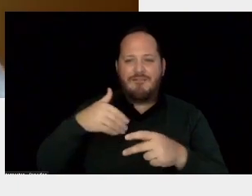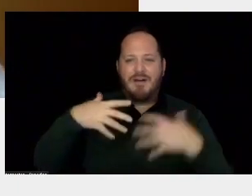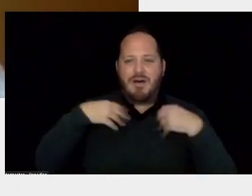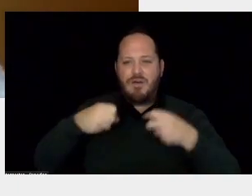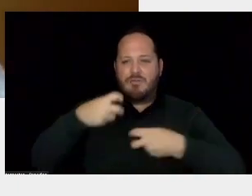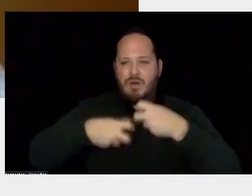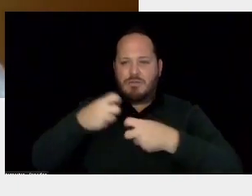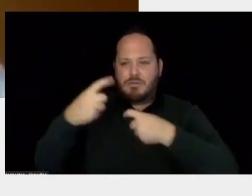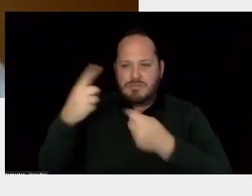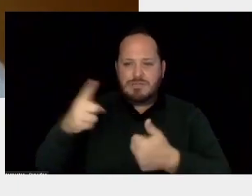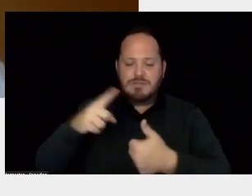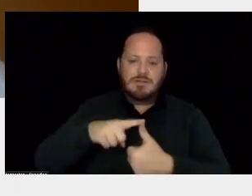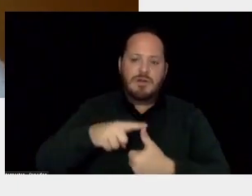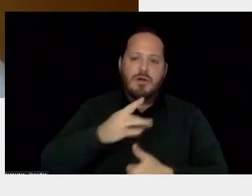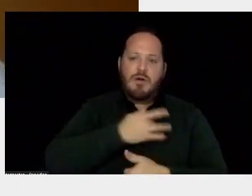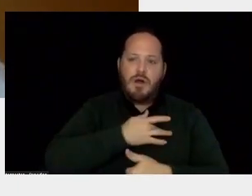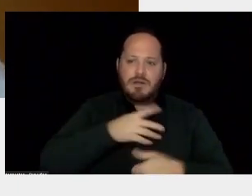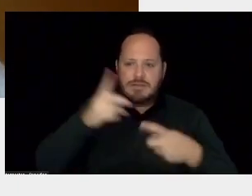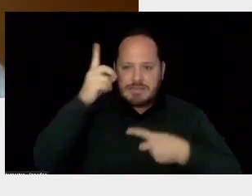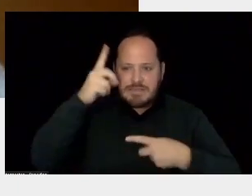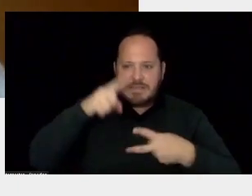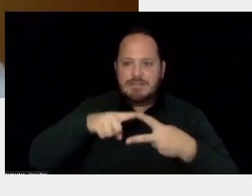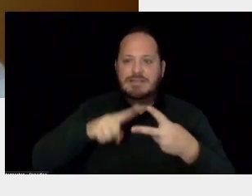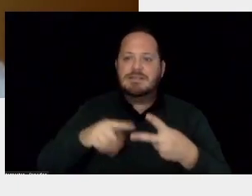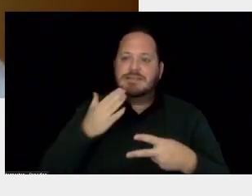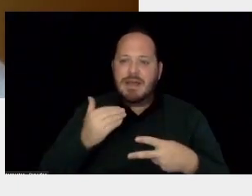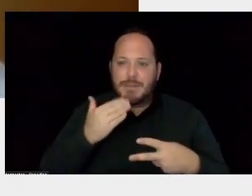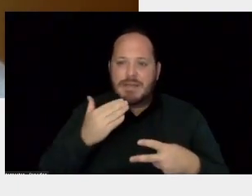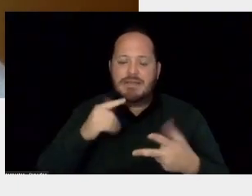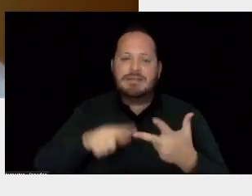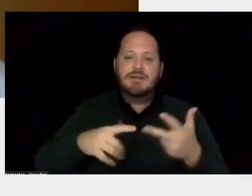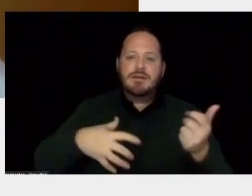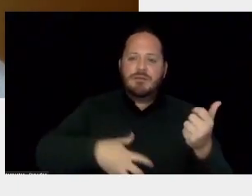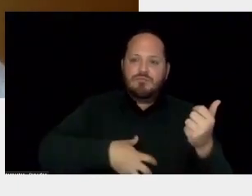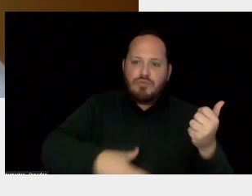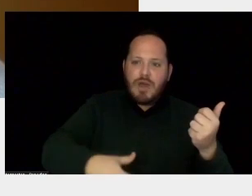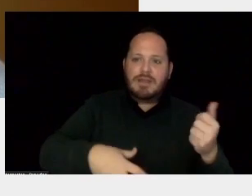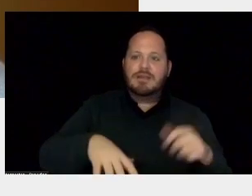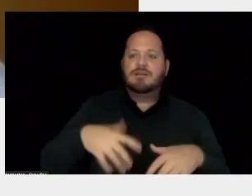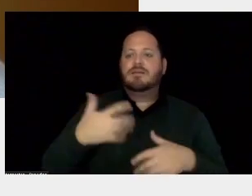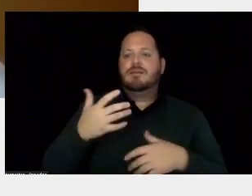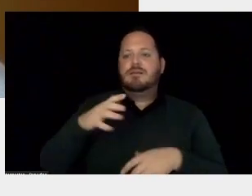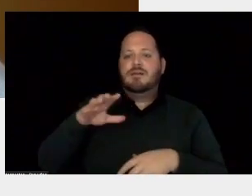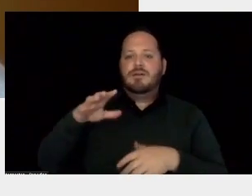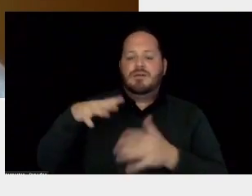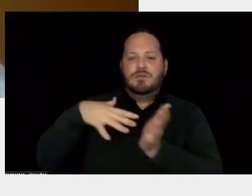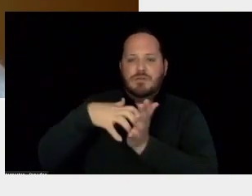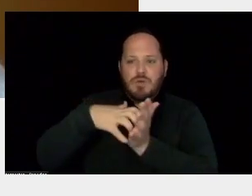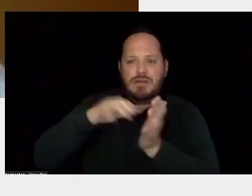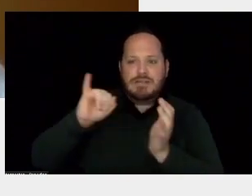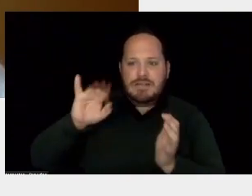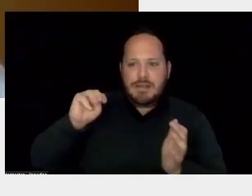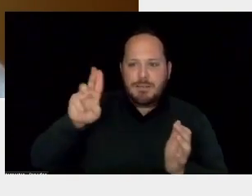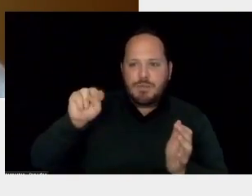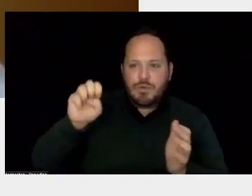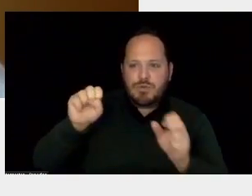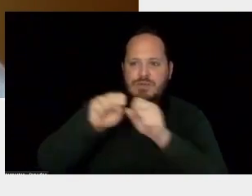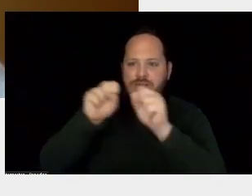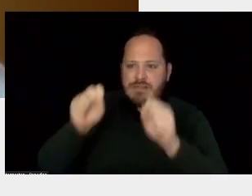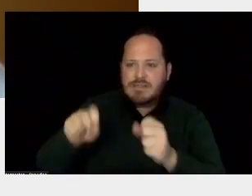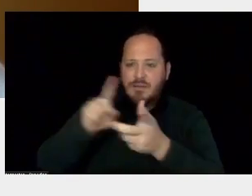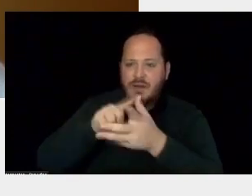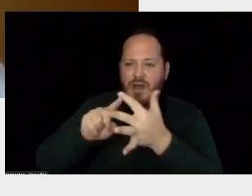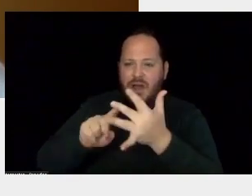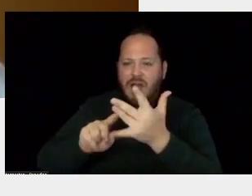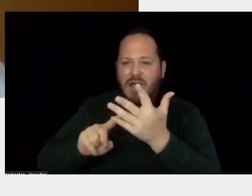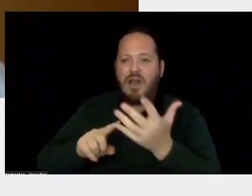being pregnant, having diabetes, having a suppressed immune system, please, please, you need to call your primary care provider